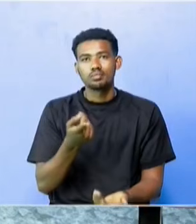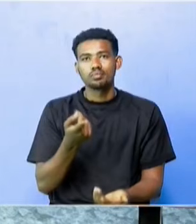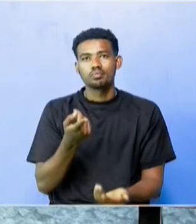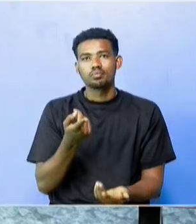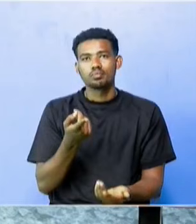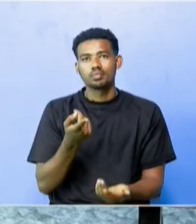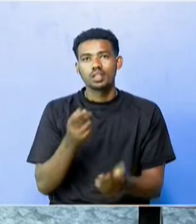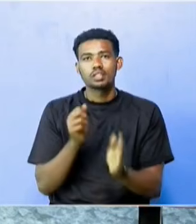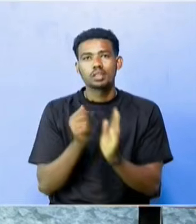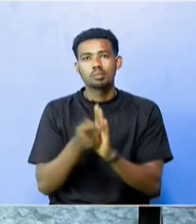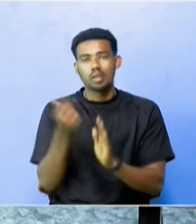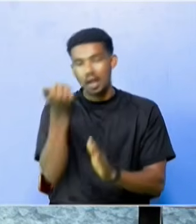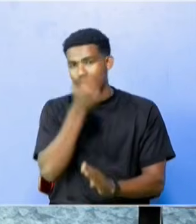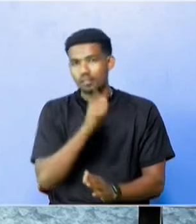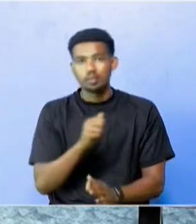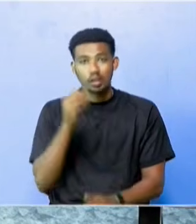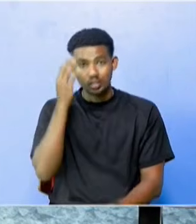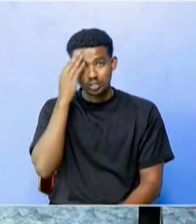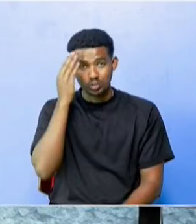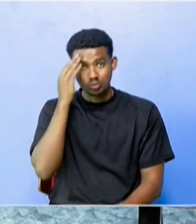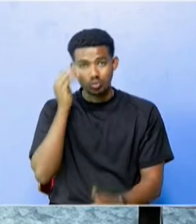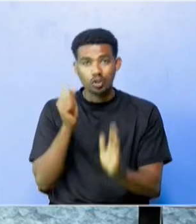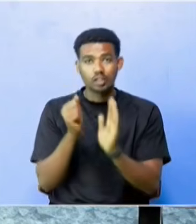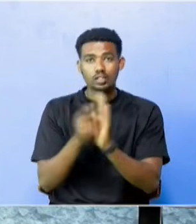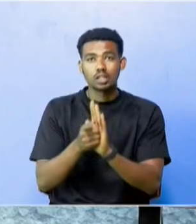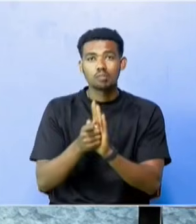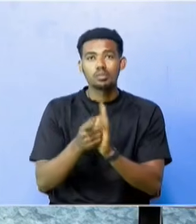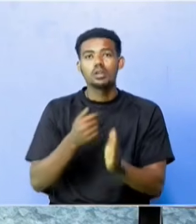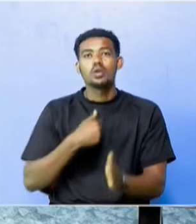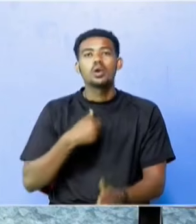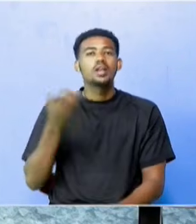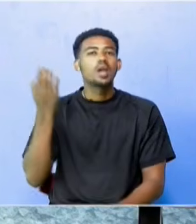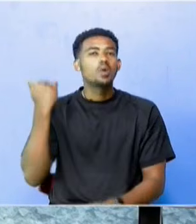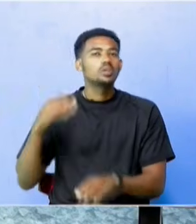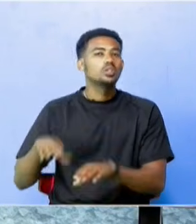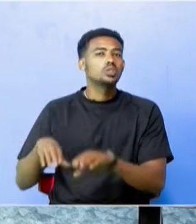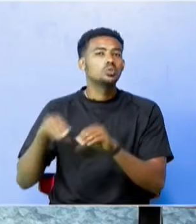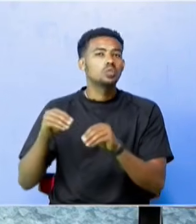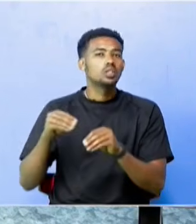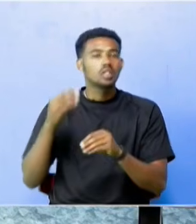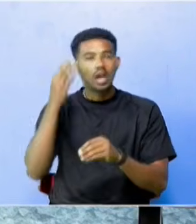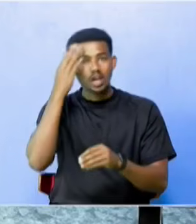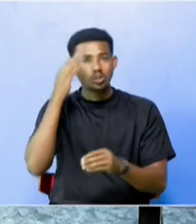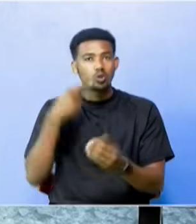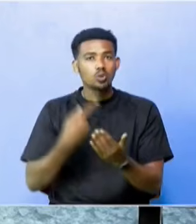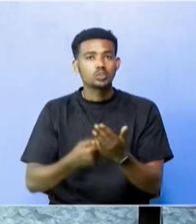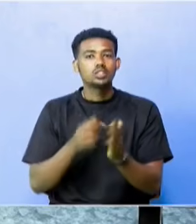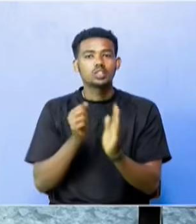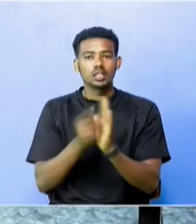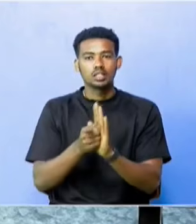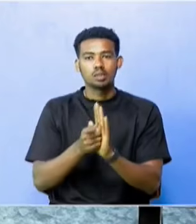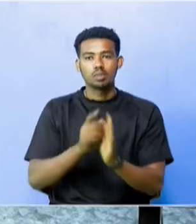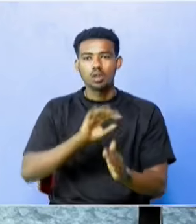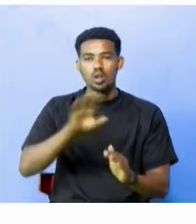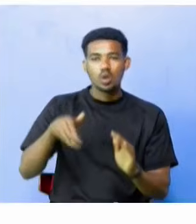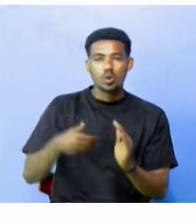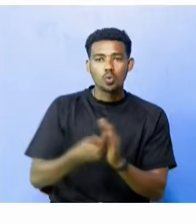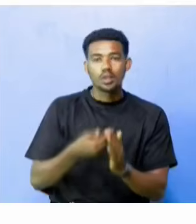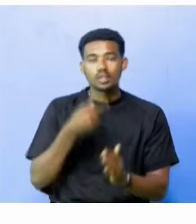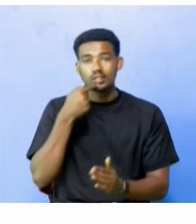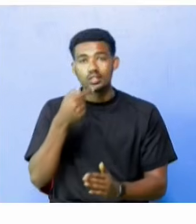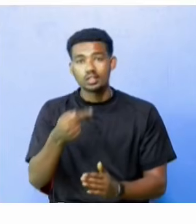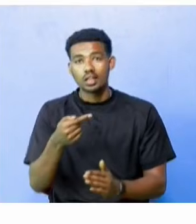that everybody knows. Like, for example, when I was a student, I know this example. We all say what? If I were a bird,